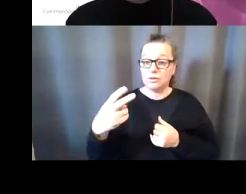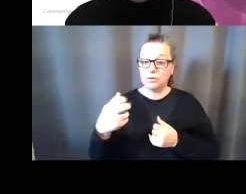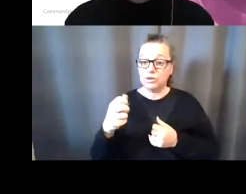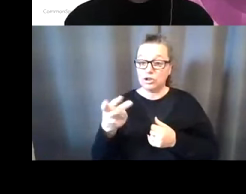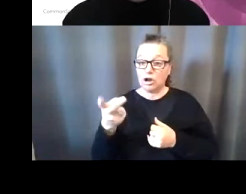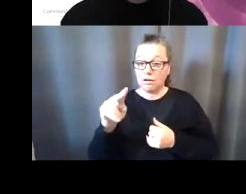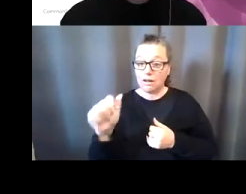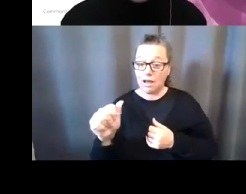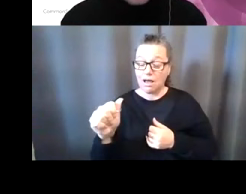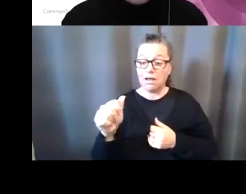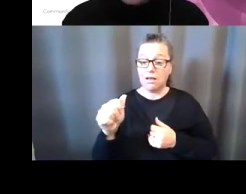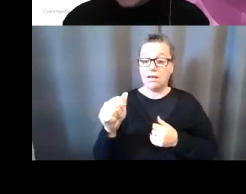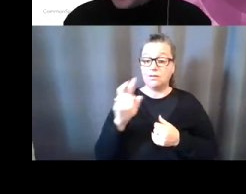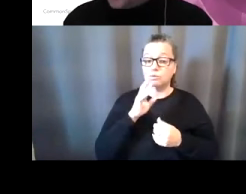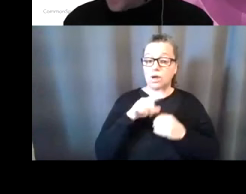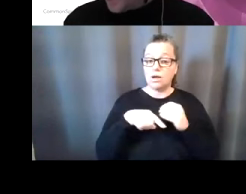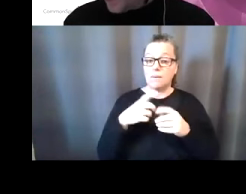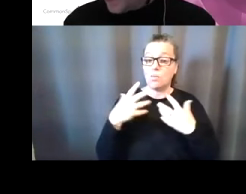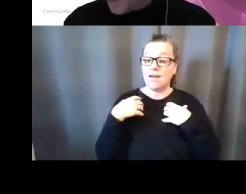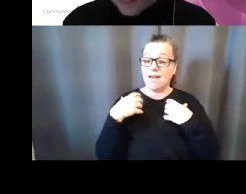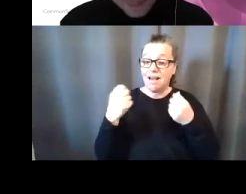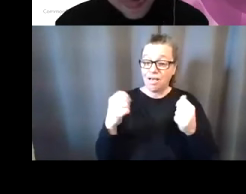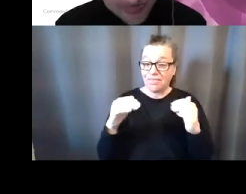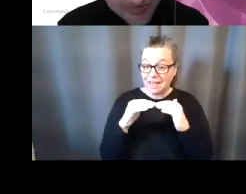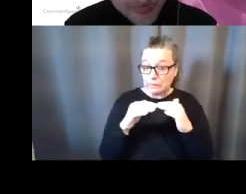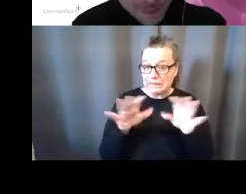why healthcare health equity is important.